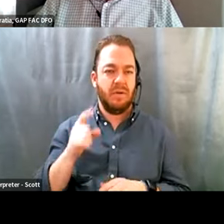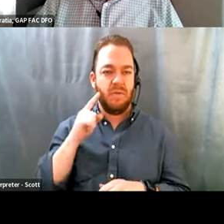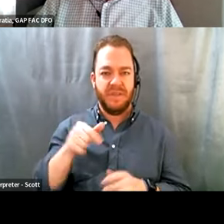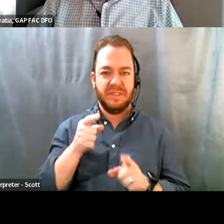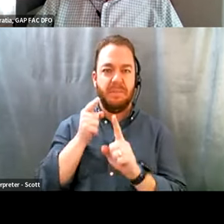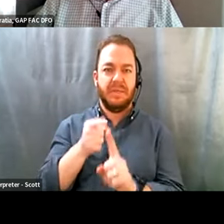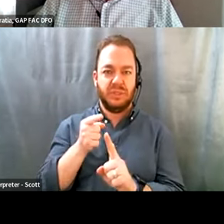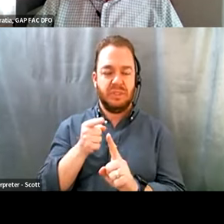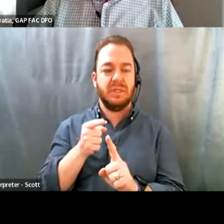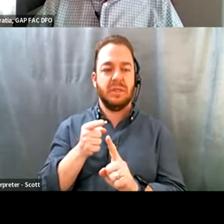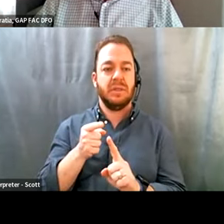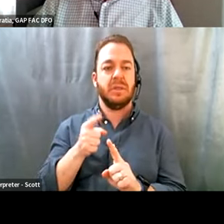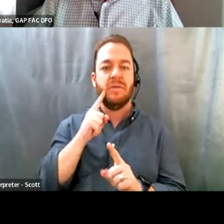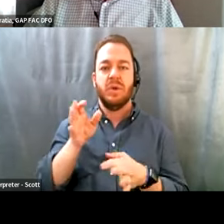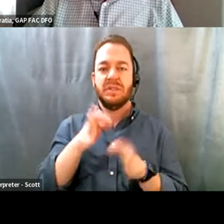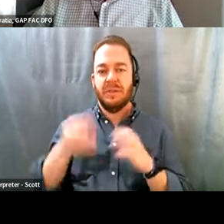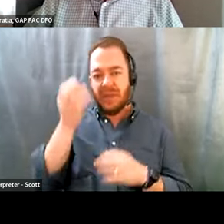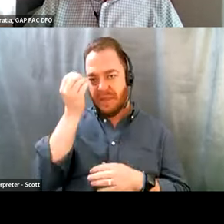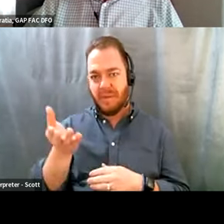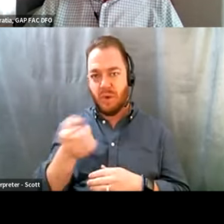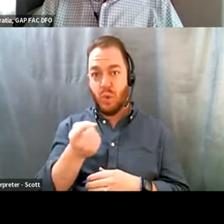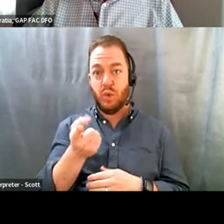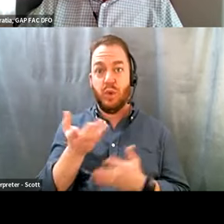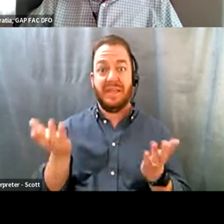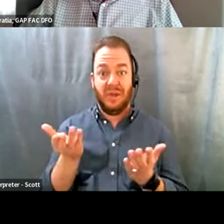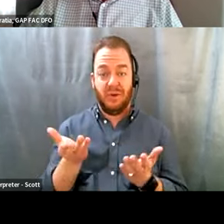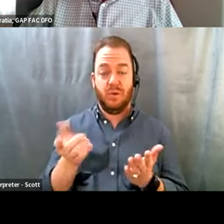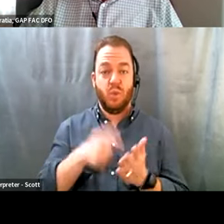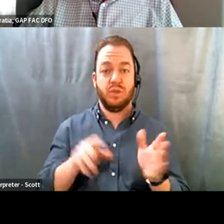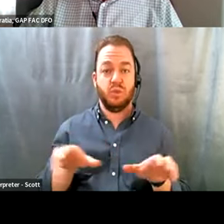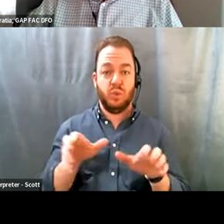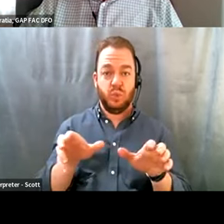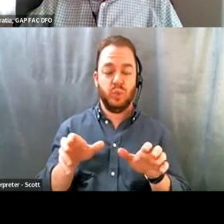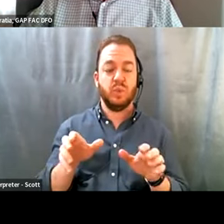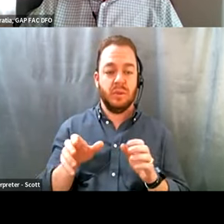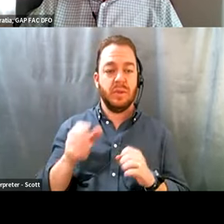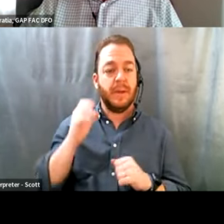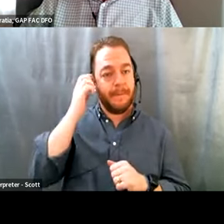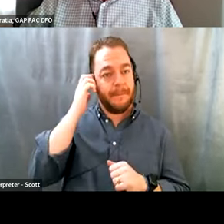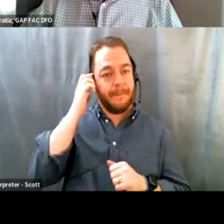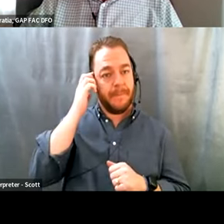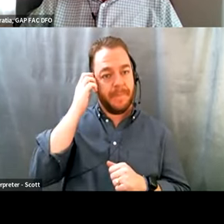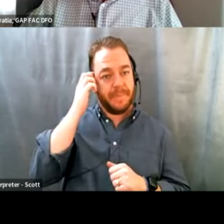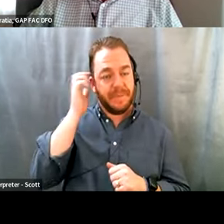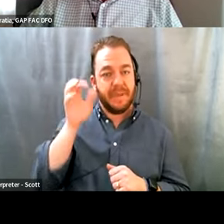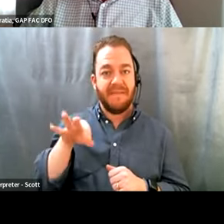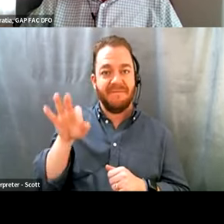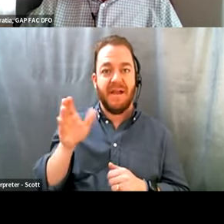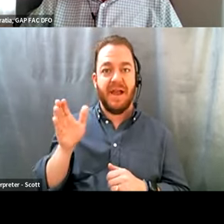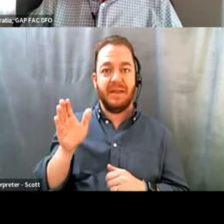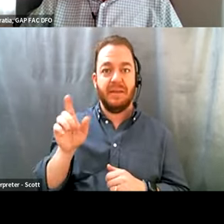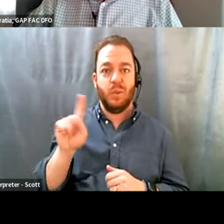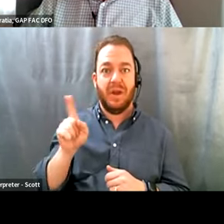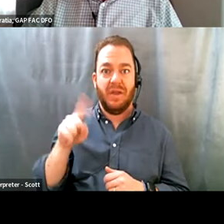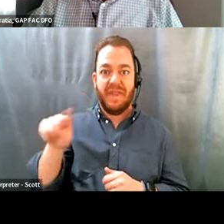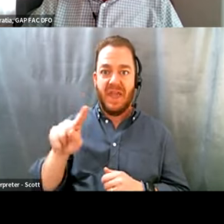mission, to just simply let them know that you exist and what you do, and finding them where they are. So,